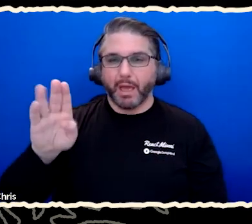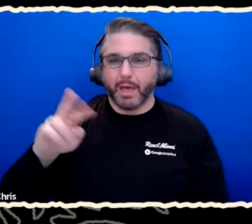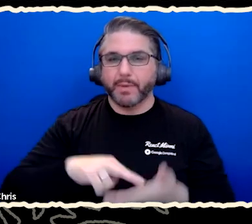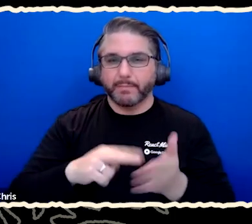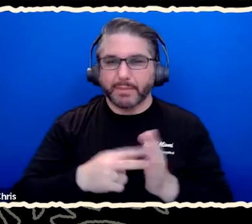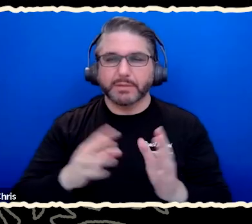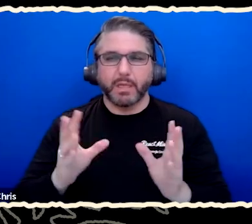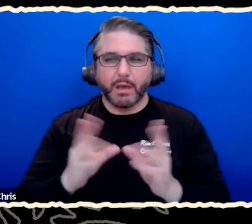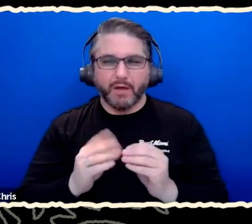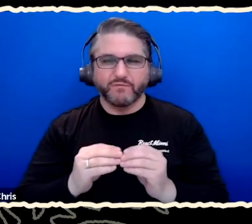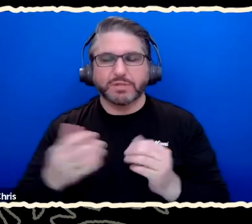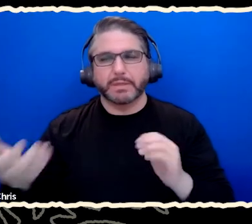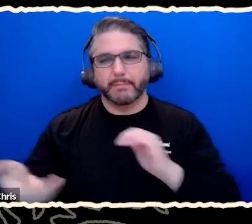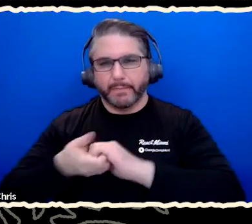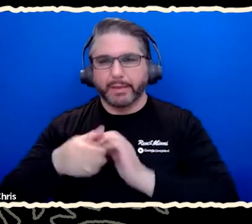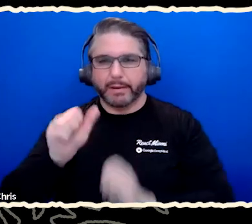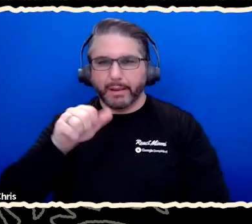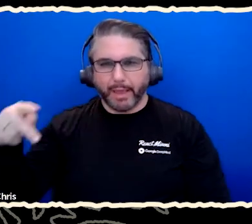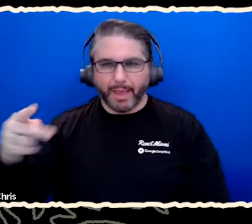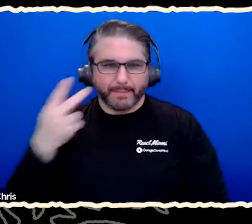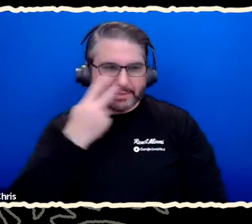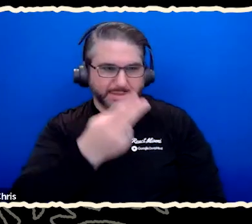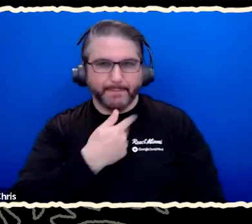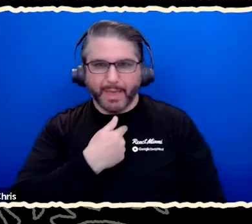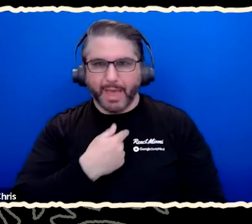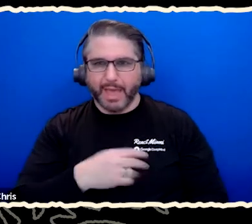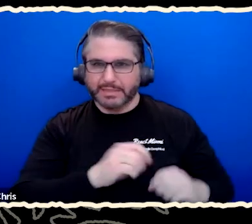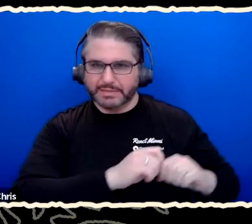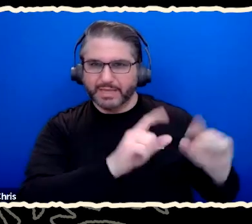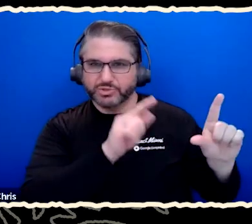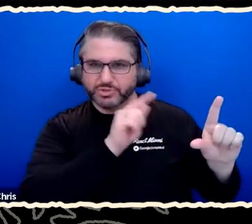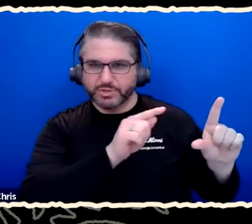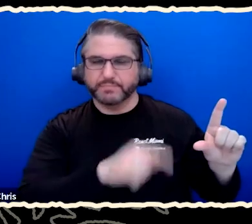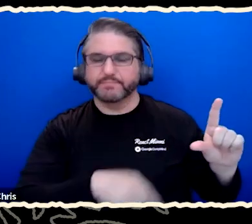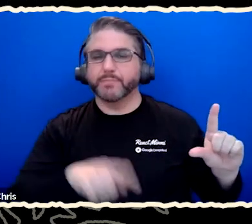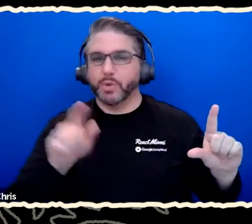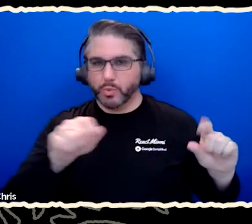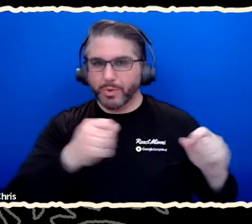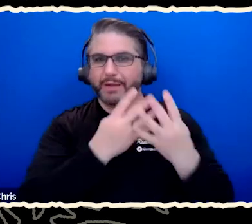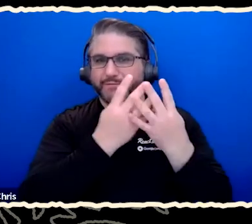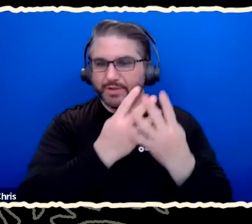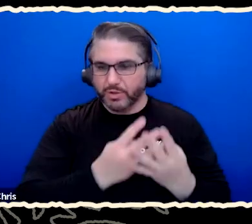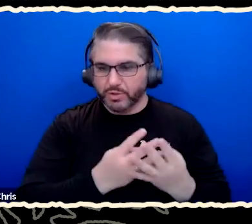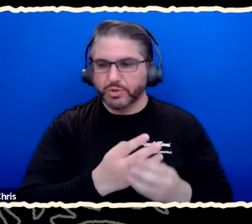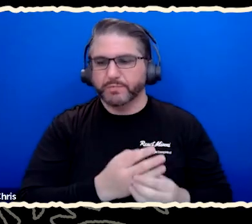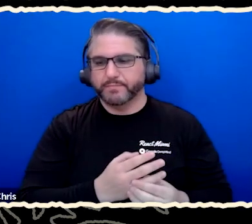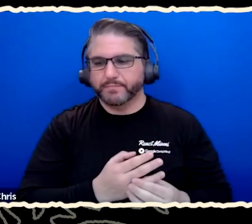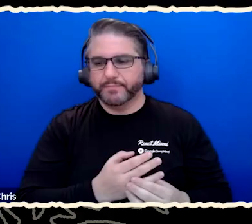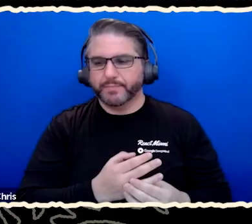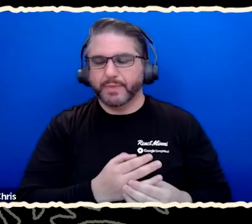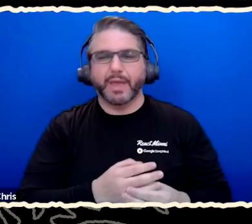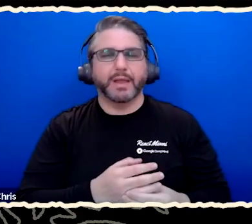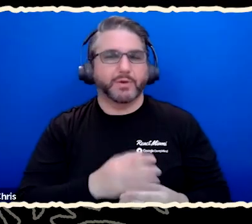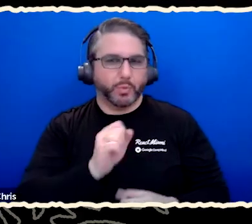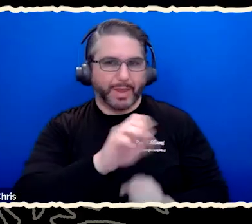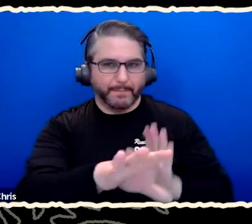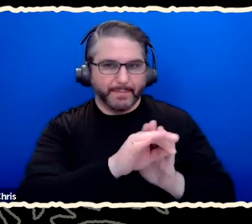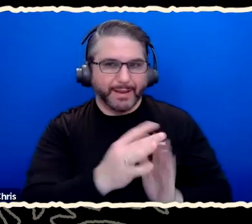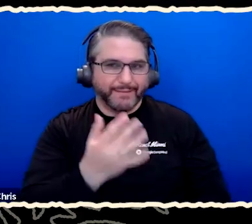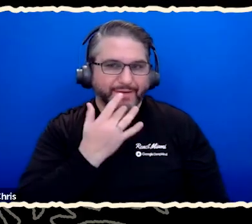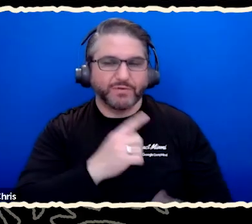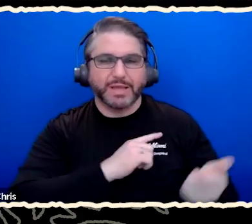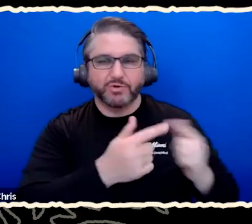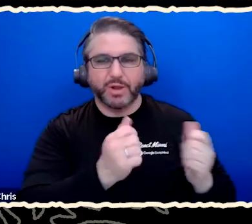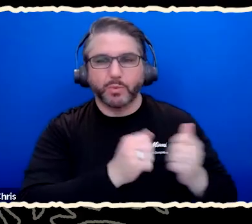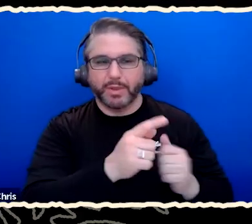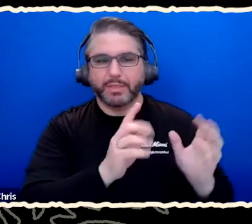companion app. You can see my session here and other sessions. And then you can filter and favorite and interact with sessions with